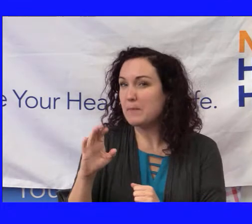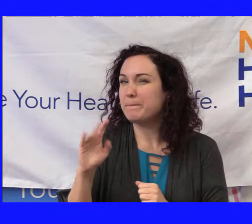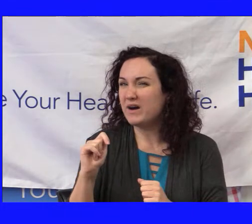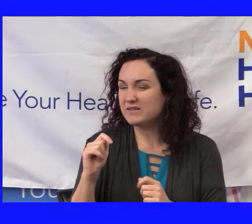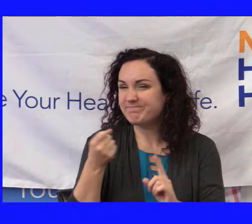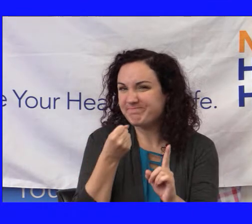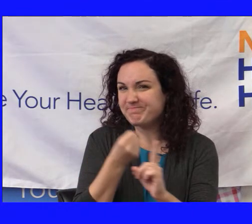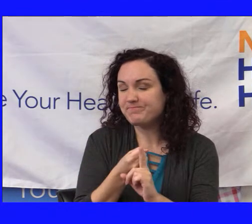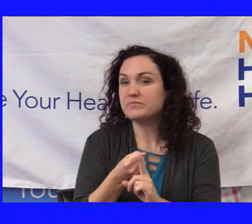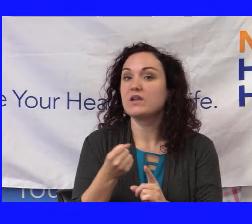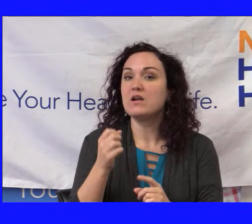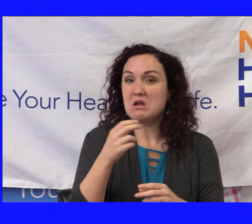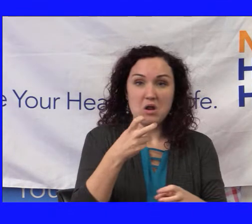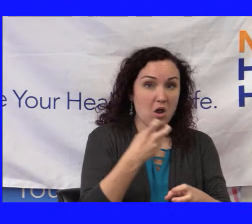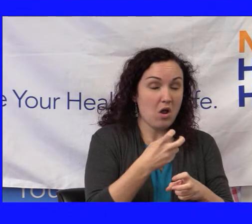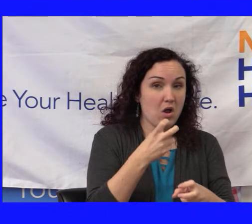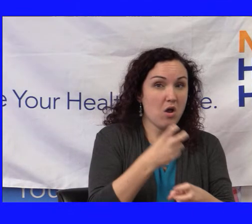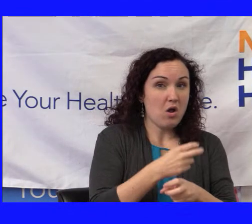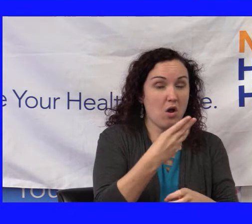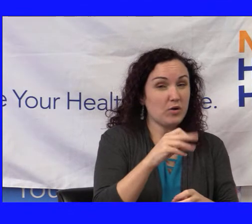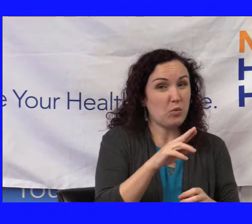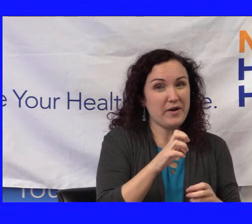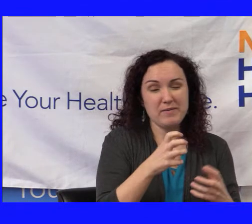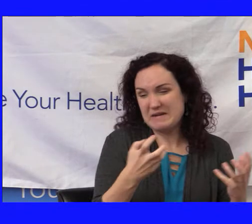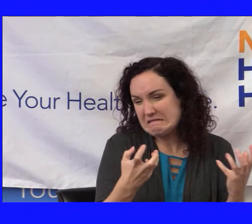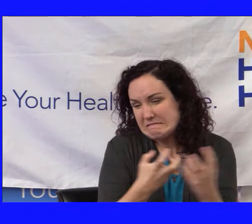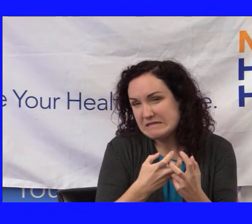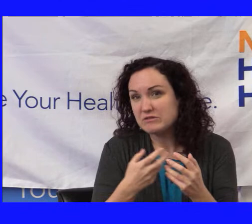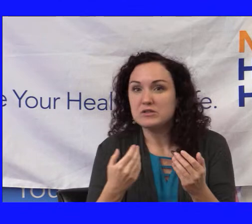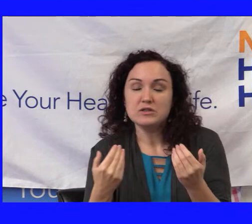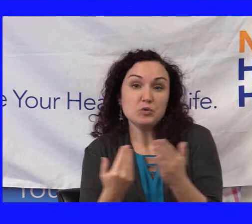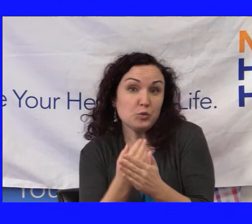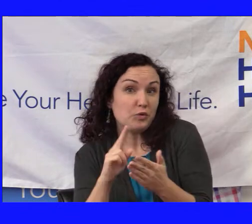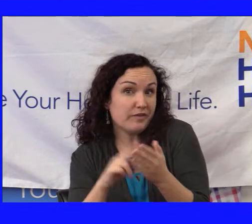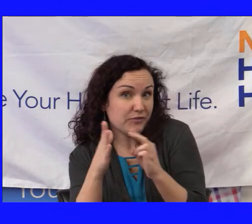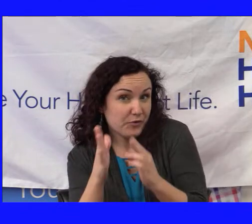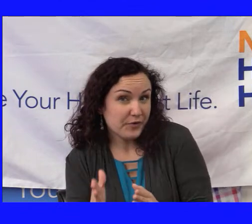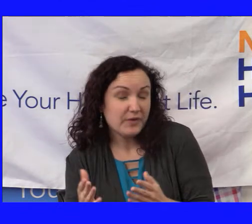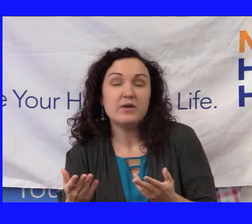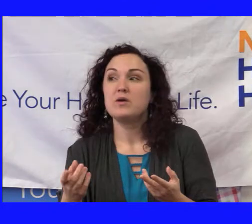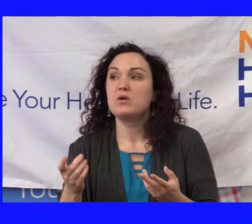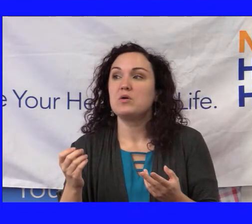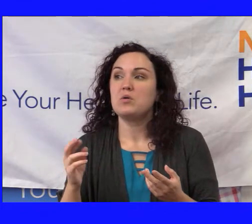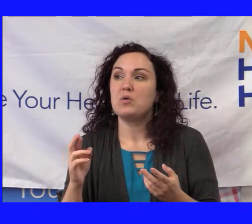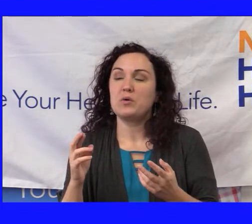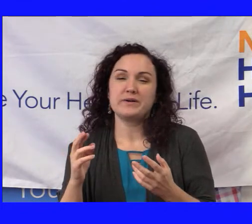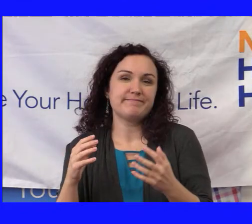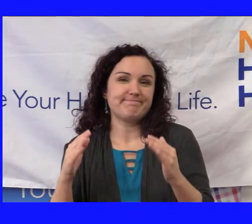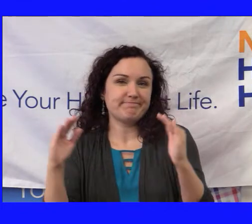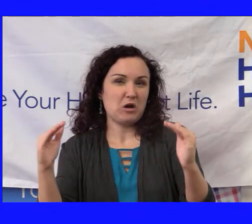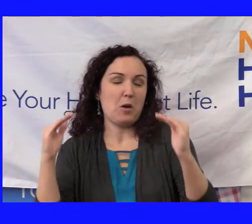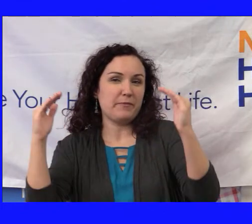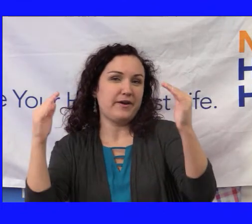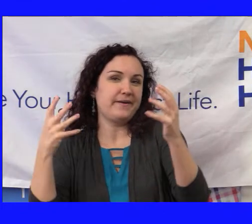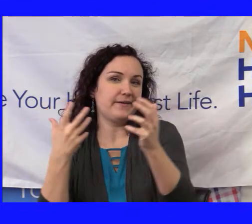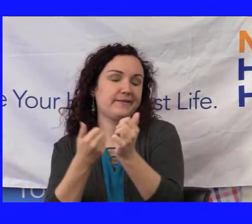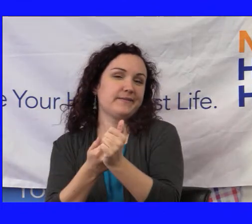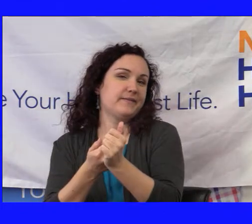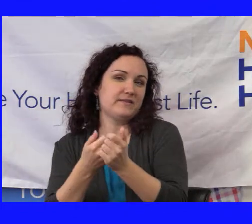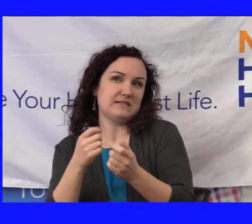situations where the hardware may not work with the new vendor, and or there'll be another lift for upgrading of that particular